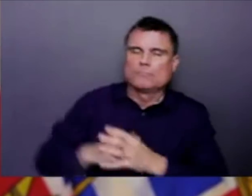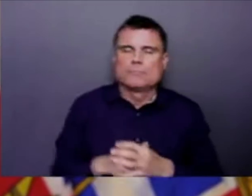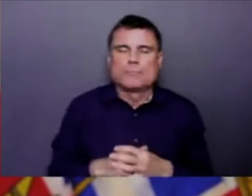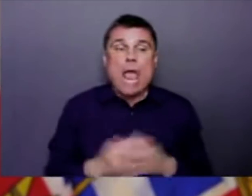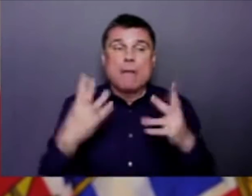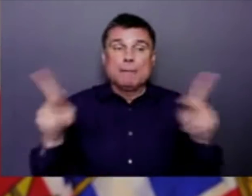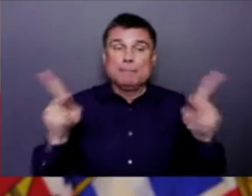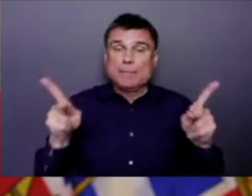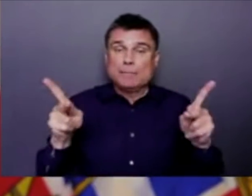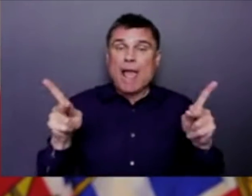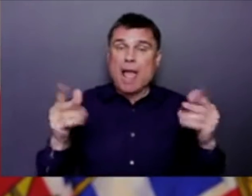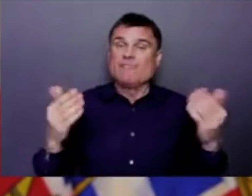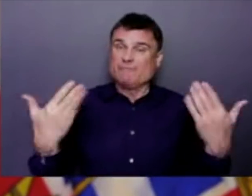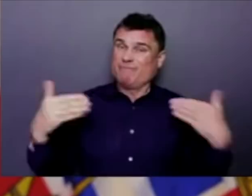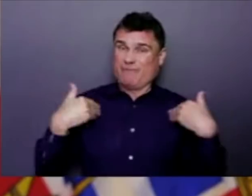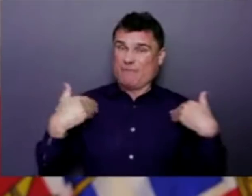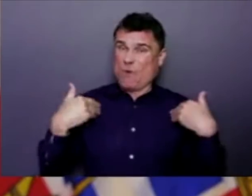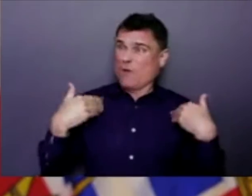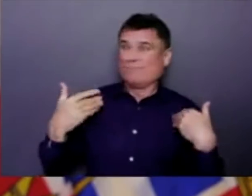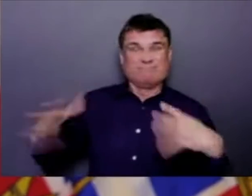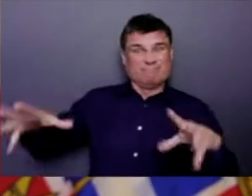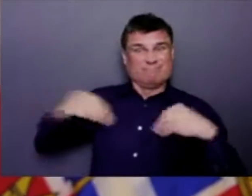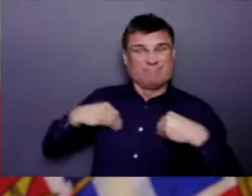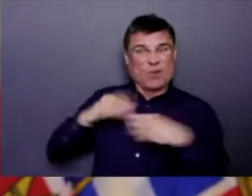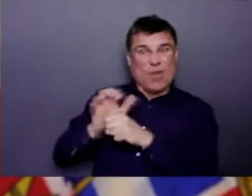41,175 people have recovered from COVID-19.